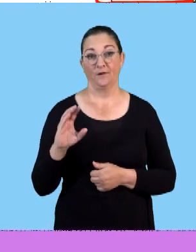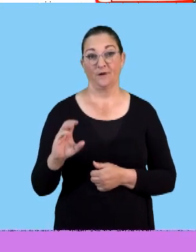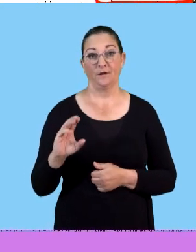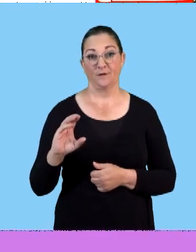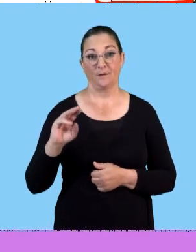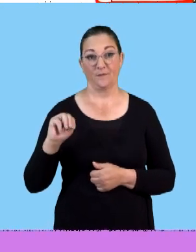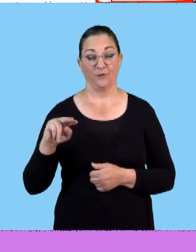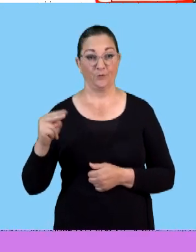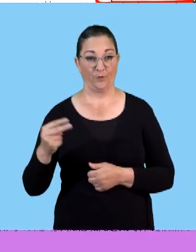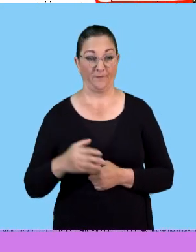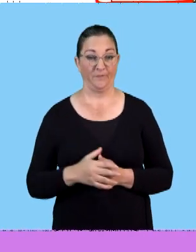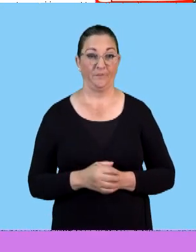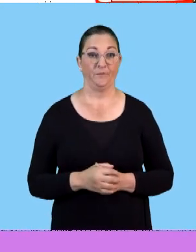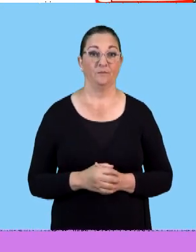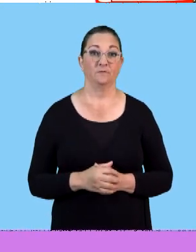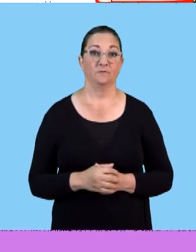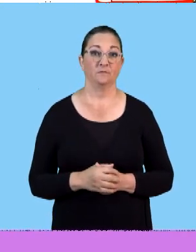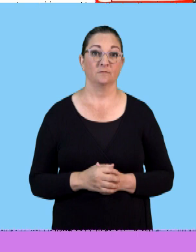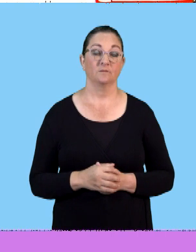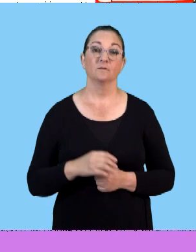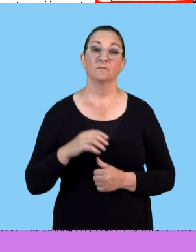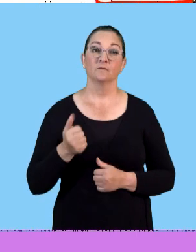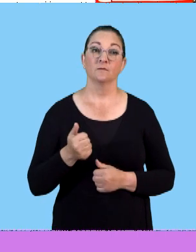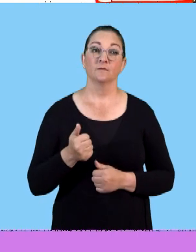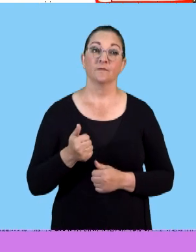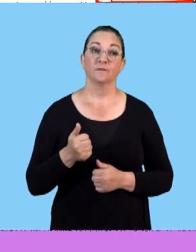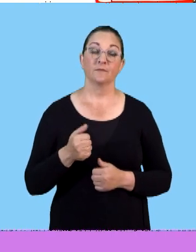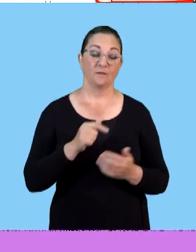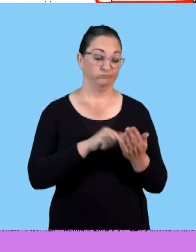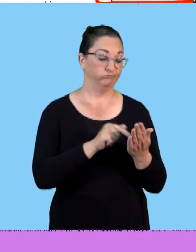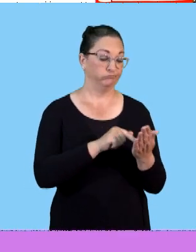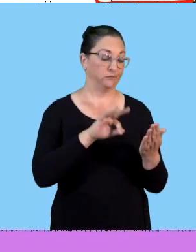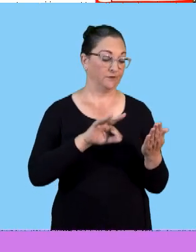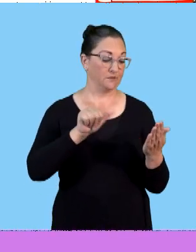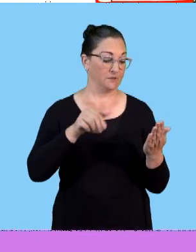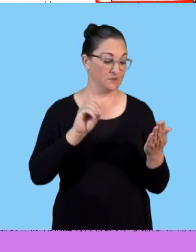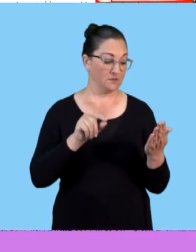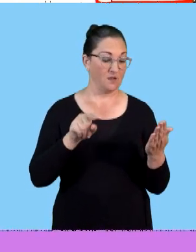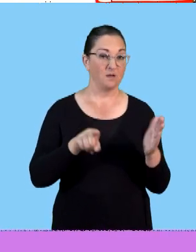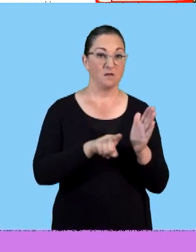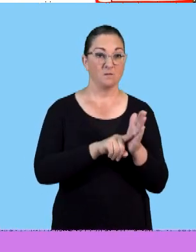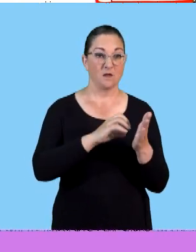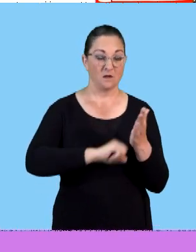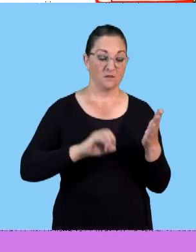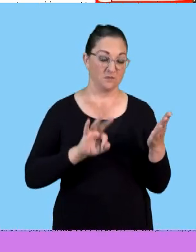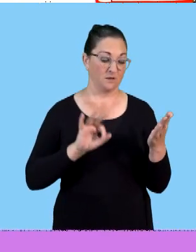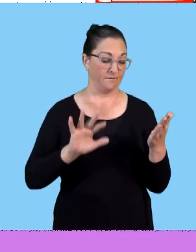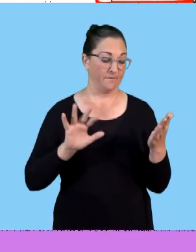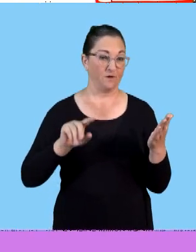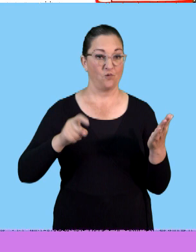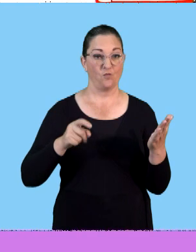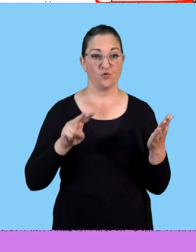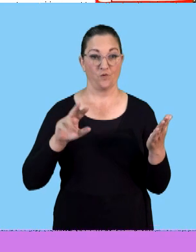355.25 square centimeters, right? So therefore, it's 360 minus your